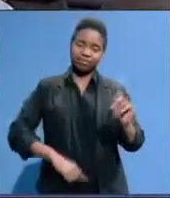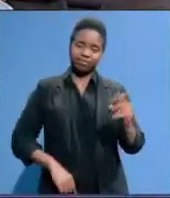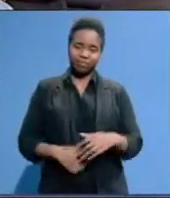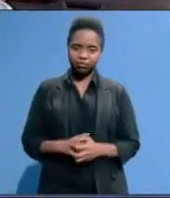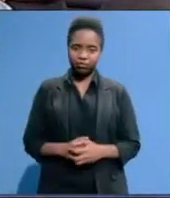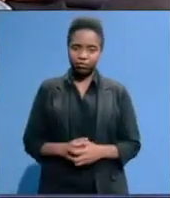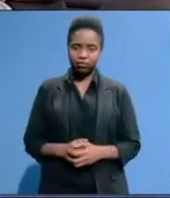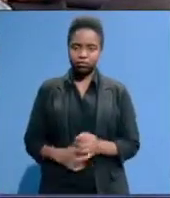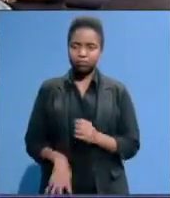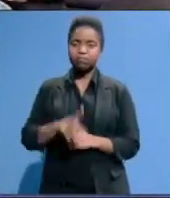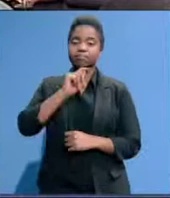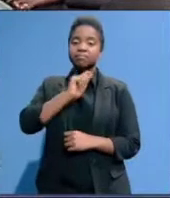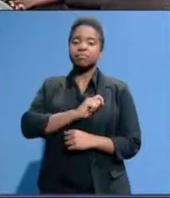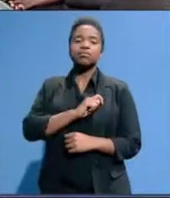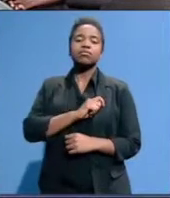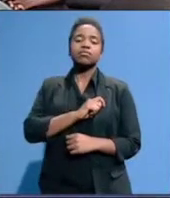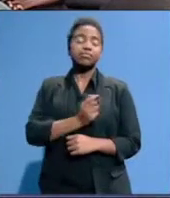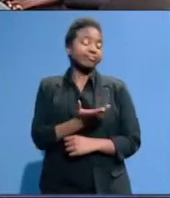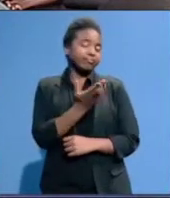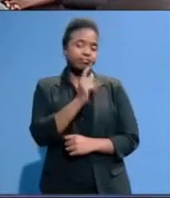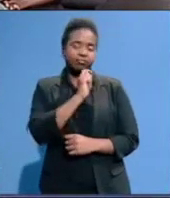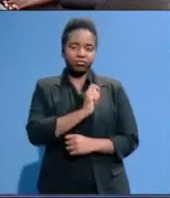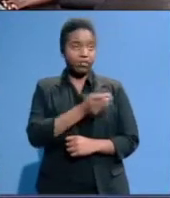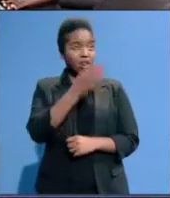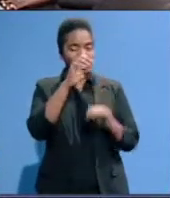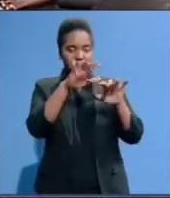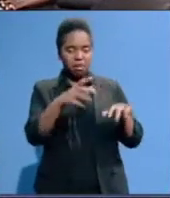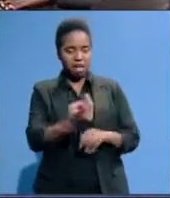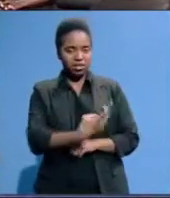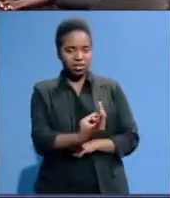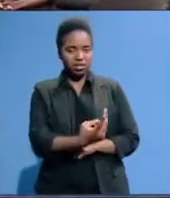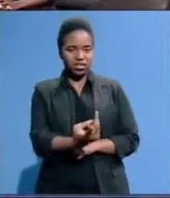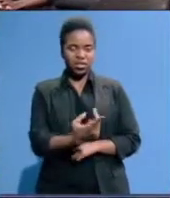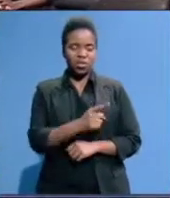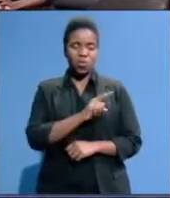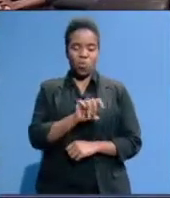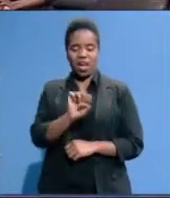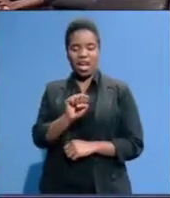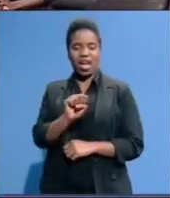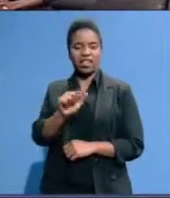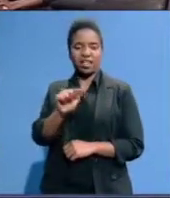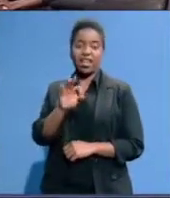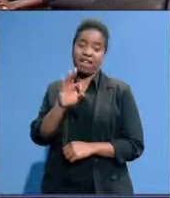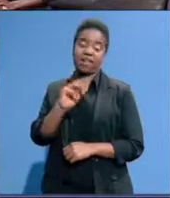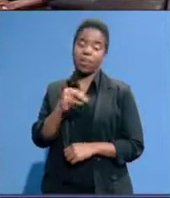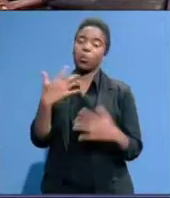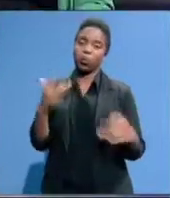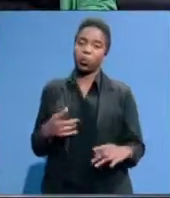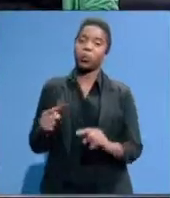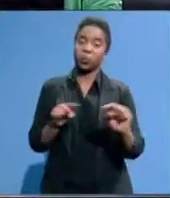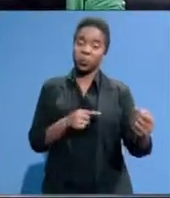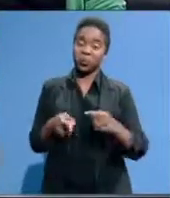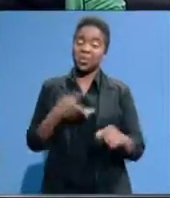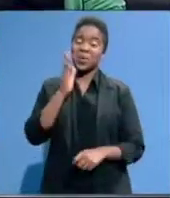also a lot of things come through, and God bless you with your callers that are going to be coming through on SAFM, because there's going to be a hell of a lot of debate that comes through